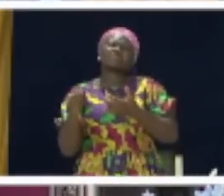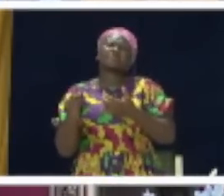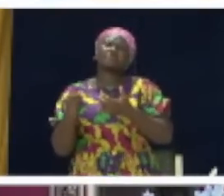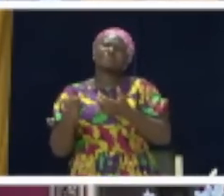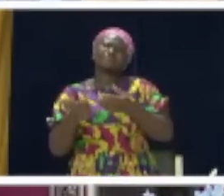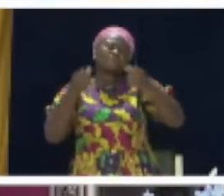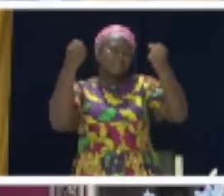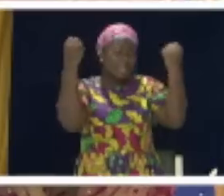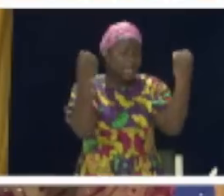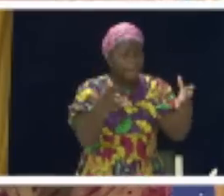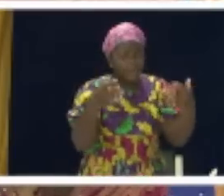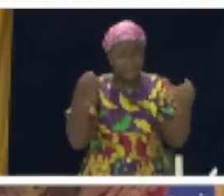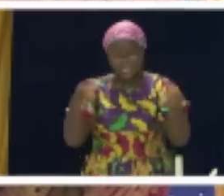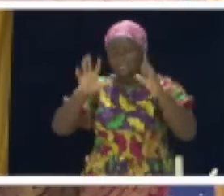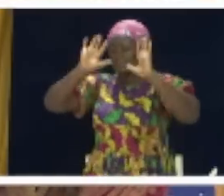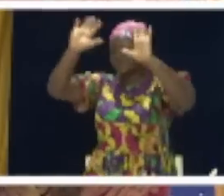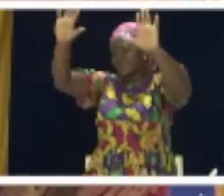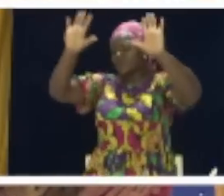abundant miracles.